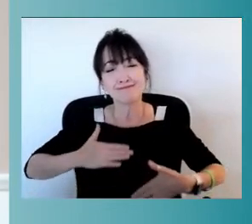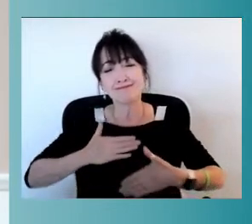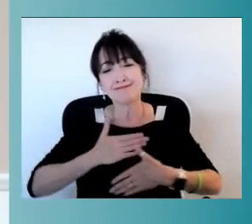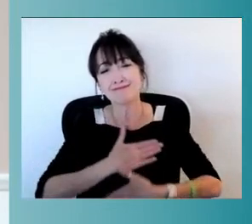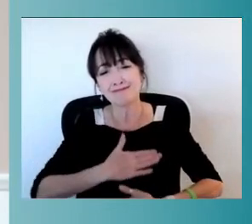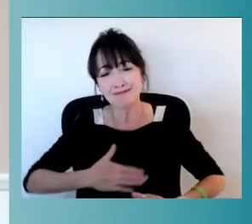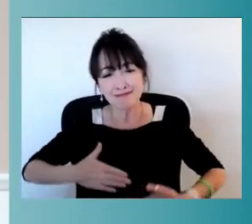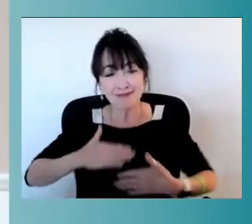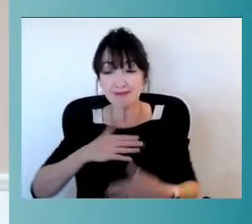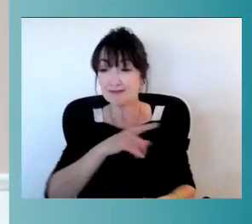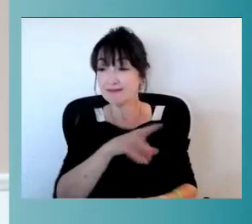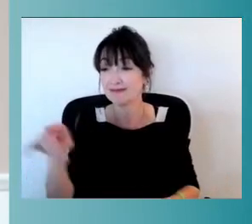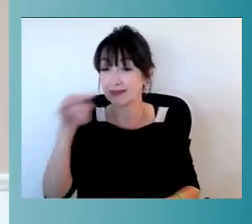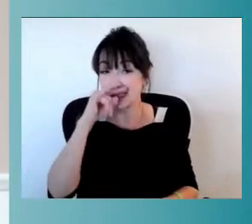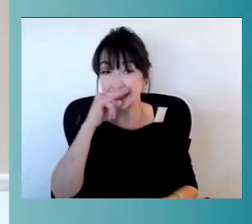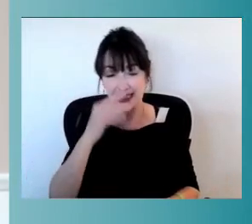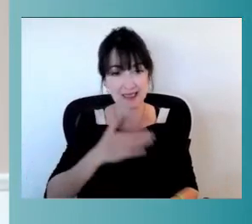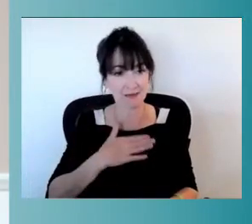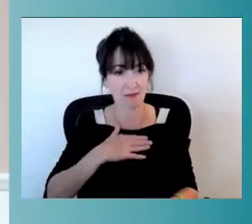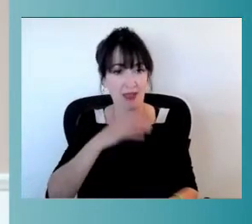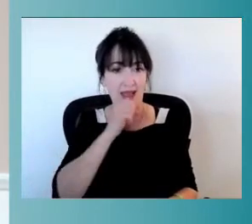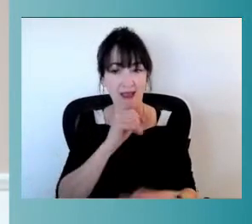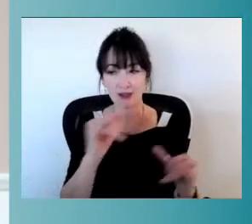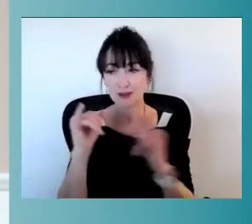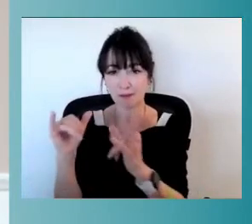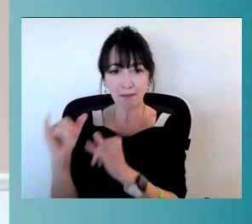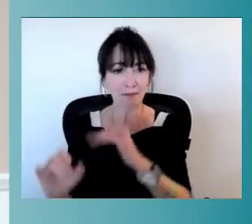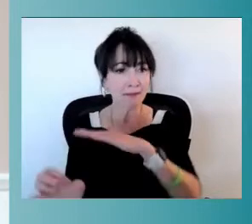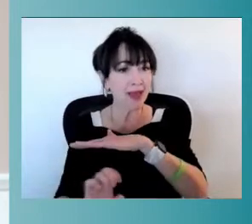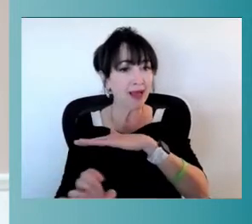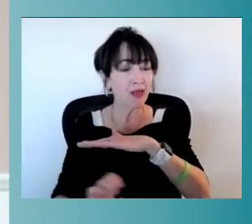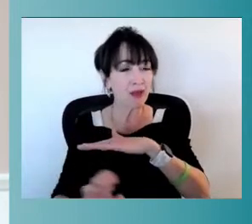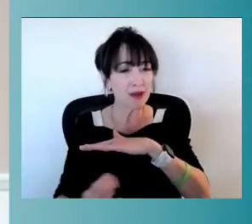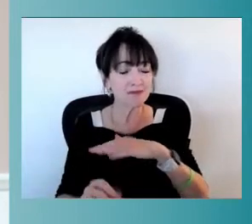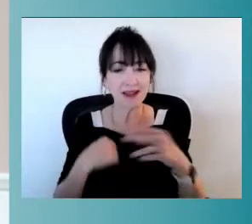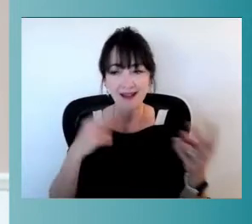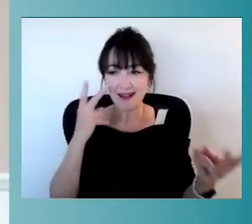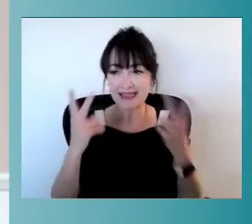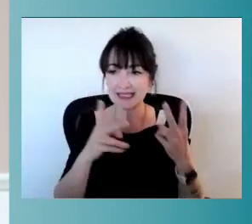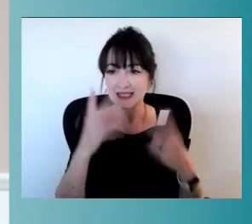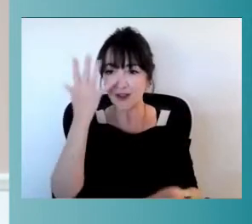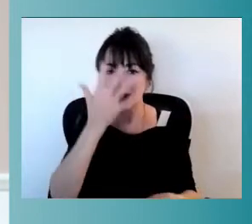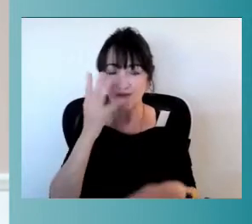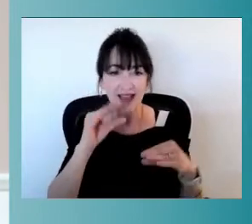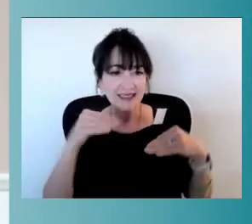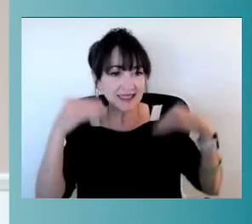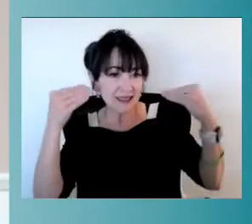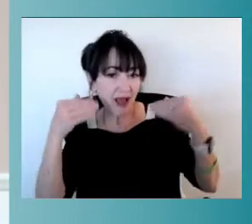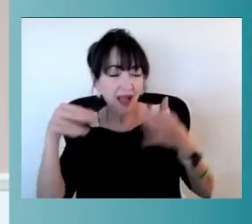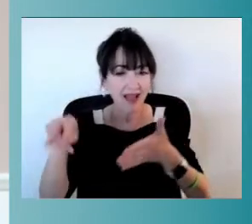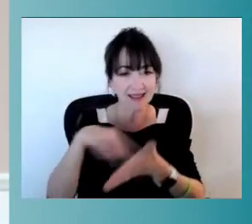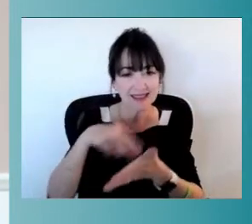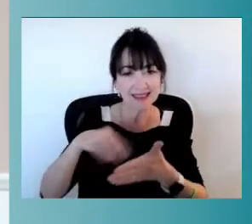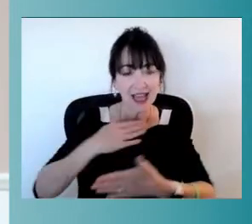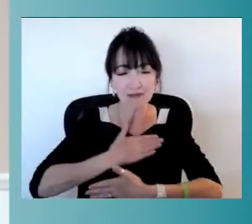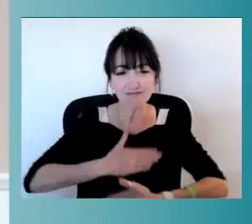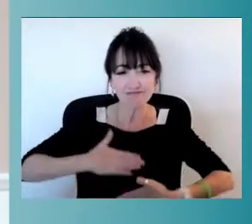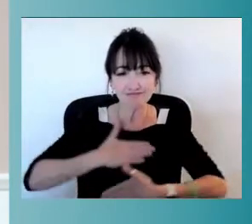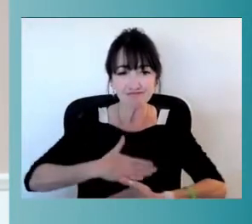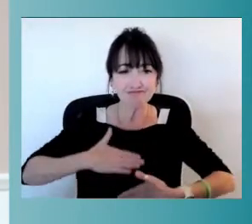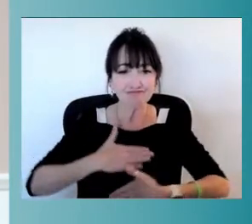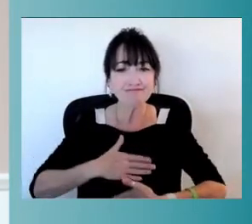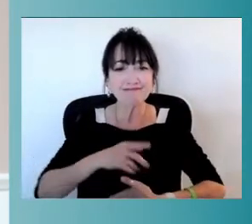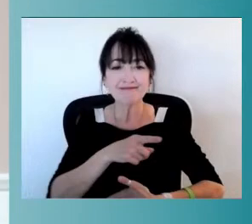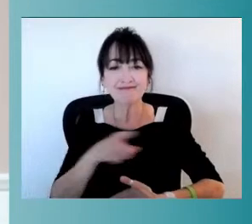my age, it was at elementary school. And so seeing all the kids smile and dance and enjoy my music, and even the staff